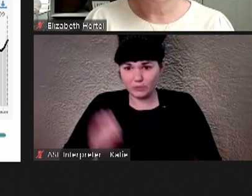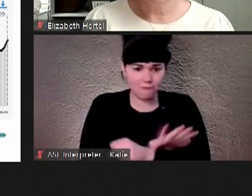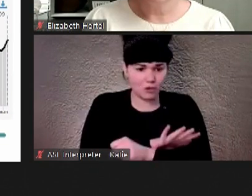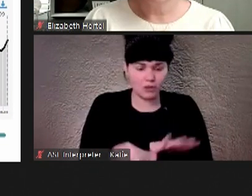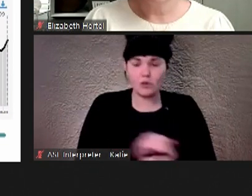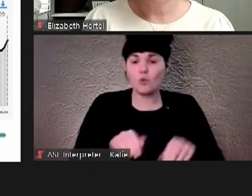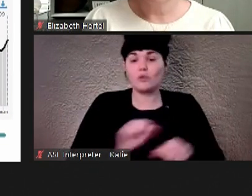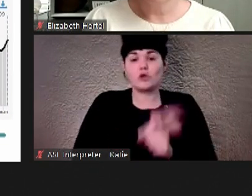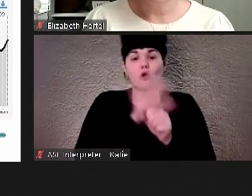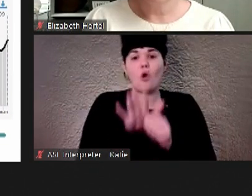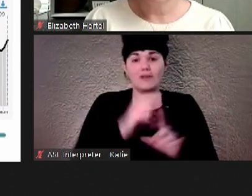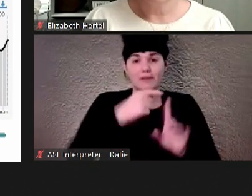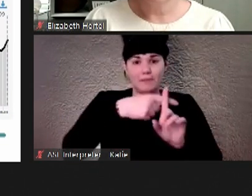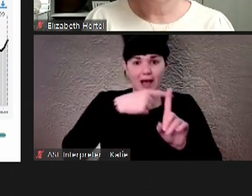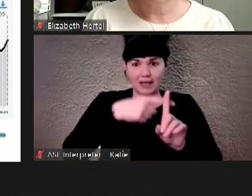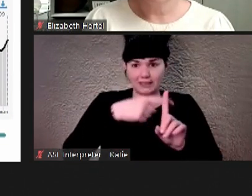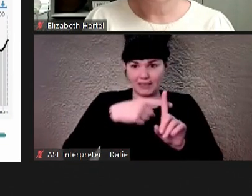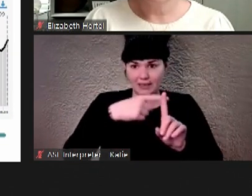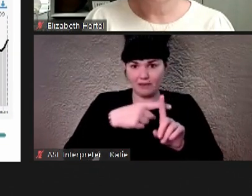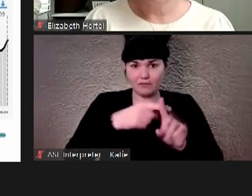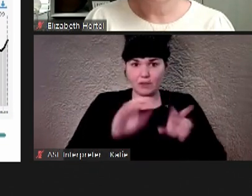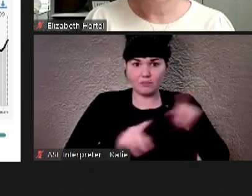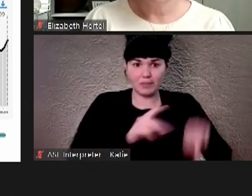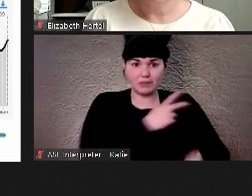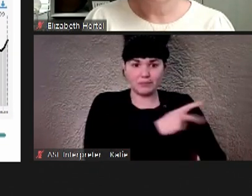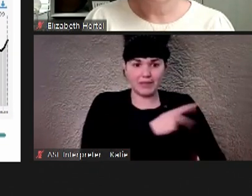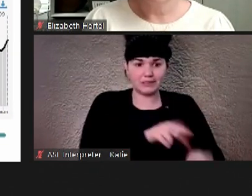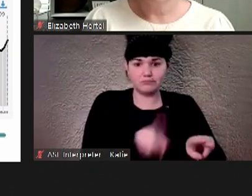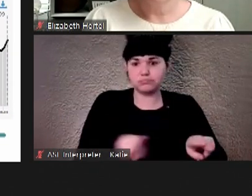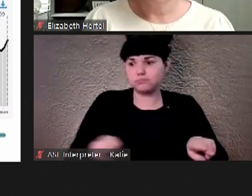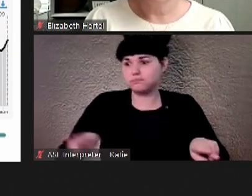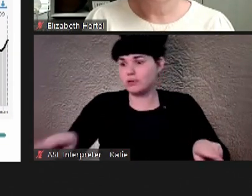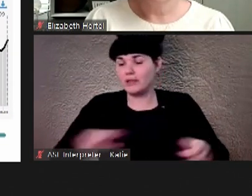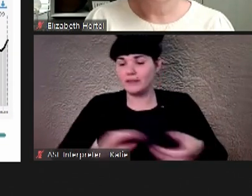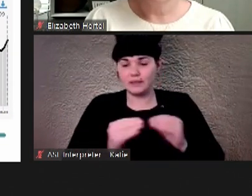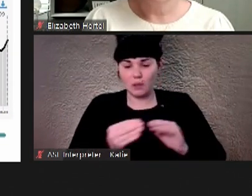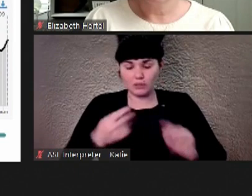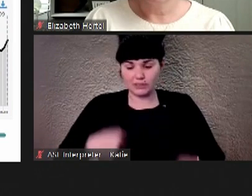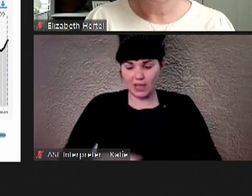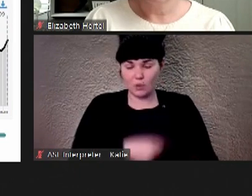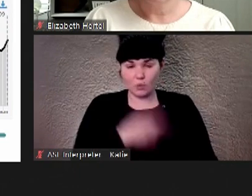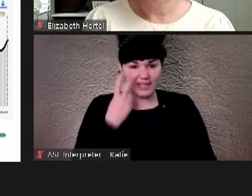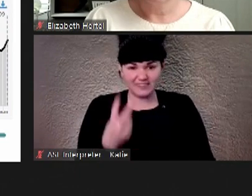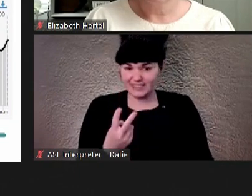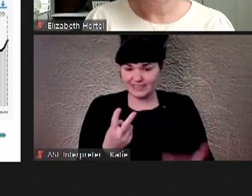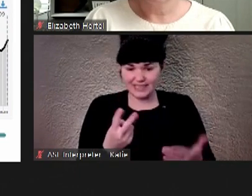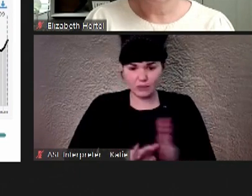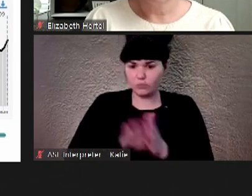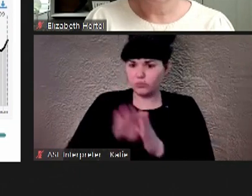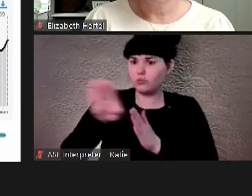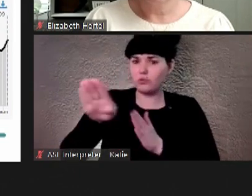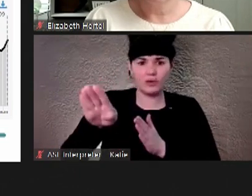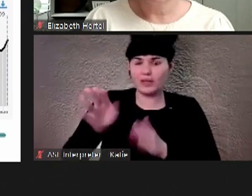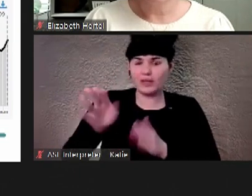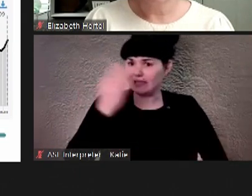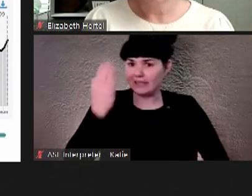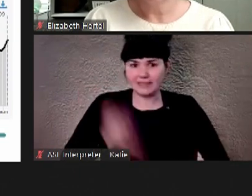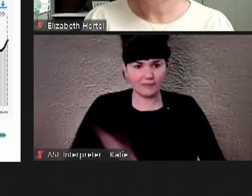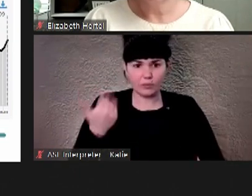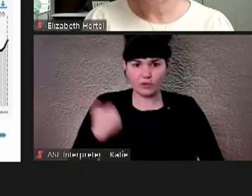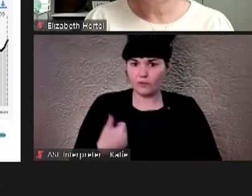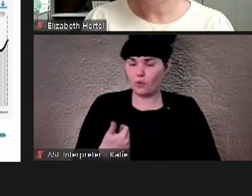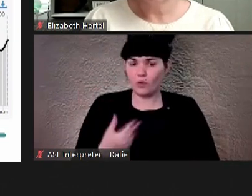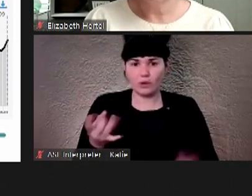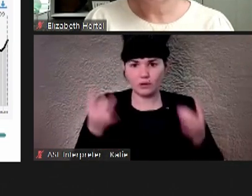And again, the numbers that we've seen during this surge have not been seen at earlier times of the pandemic. Next